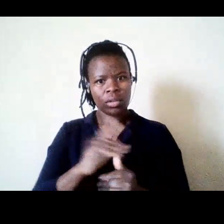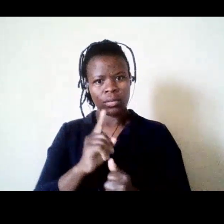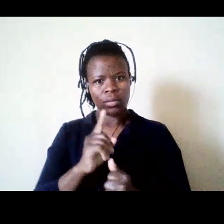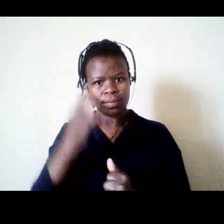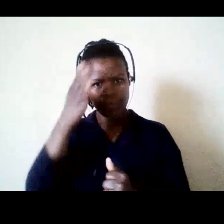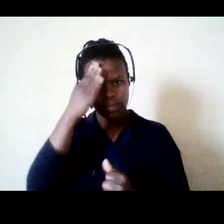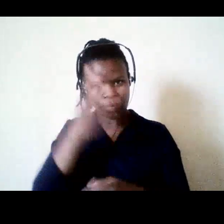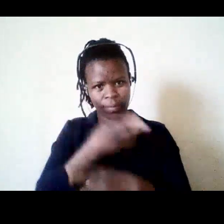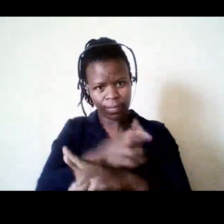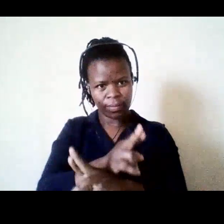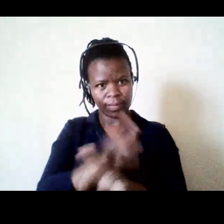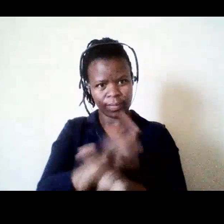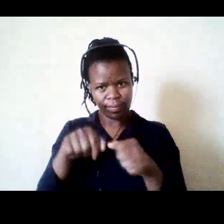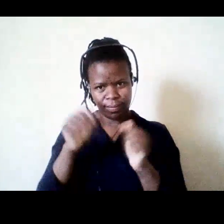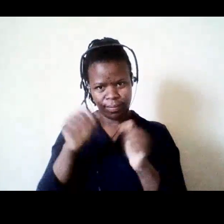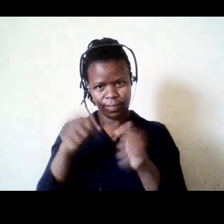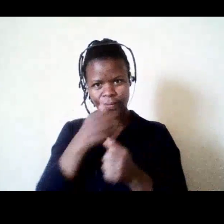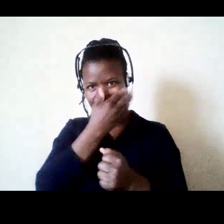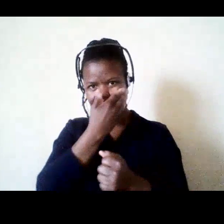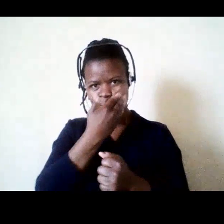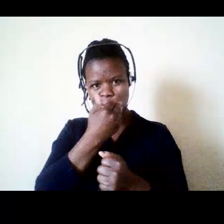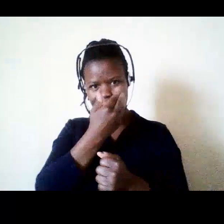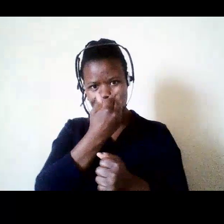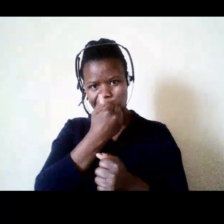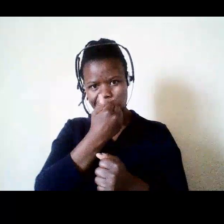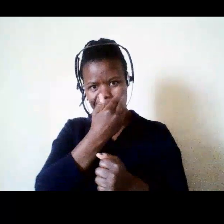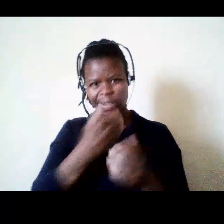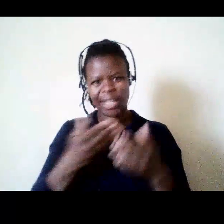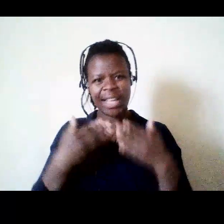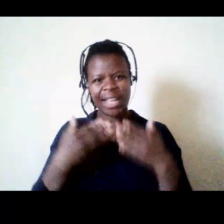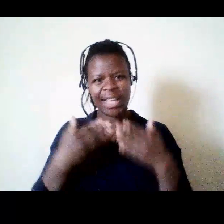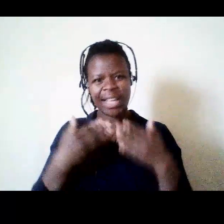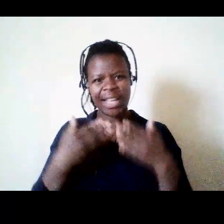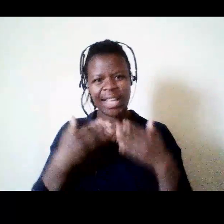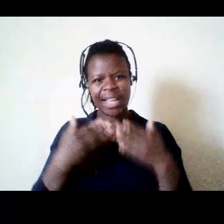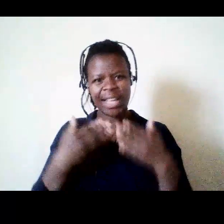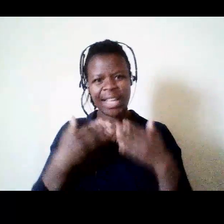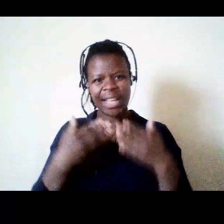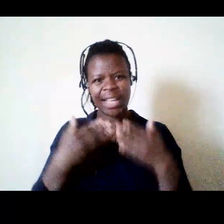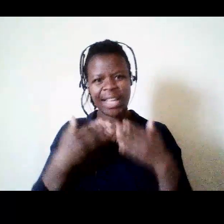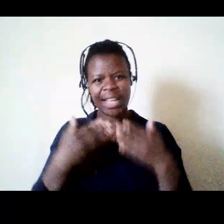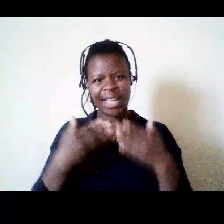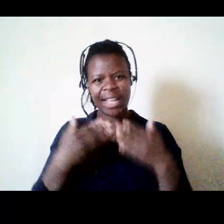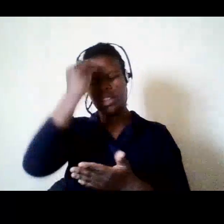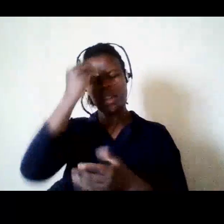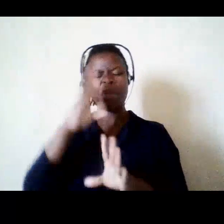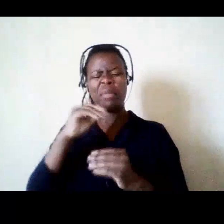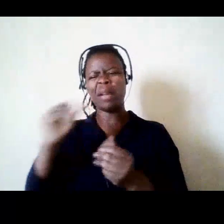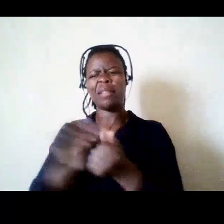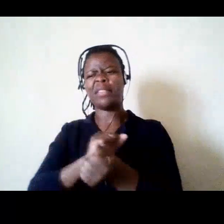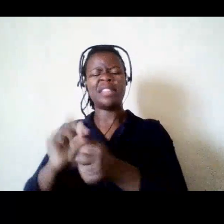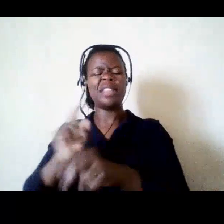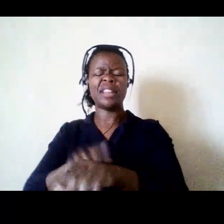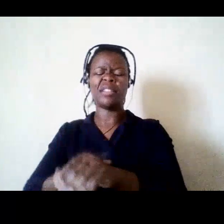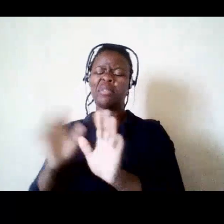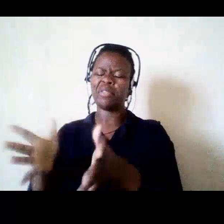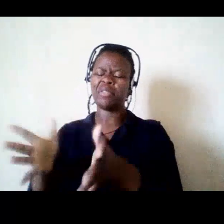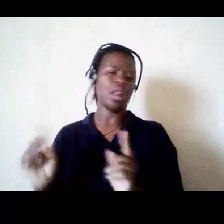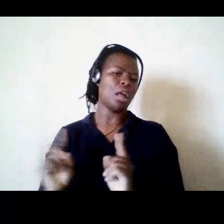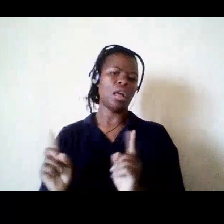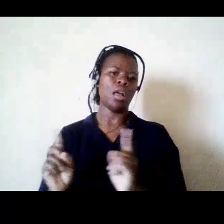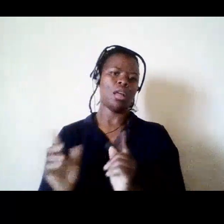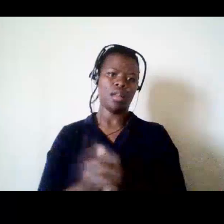So thanks for that. They start thinking, oh, what you're saying is a waste of time, Nah. Yeah. It's no, not. but you have to.